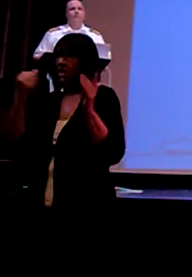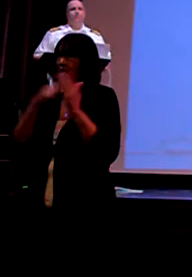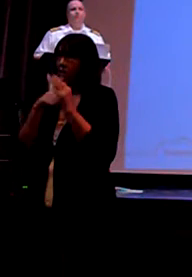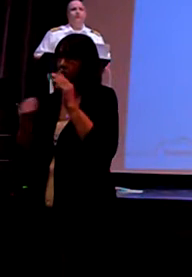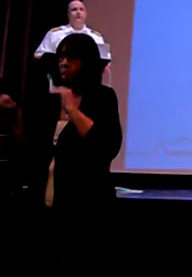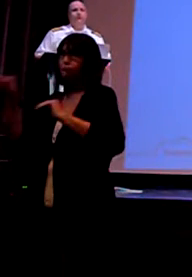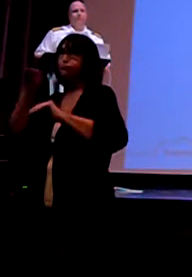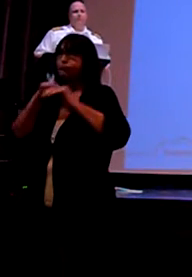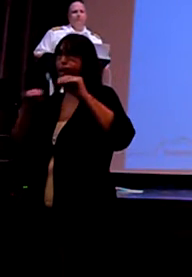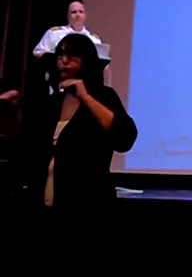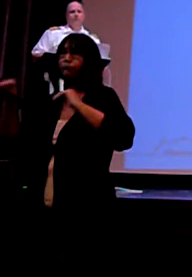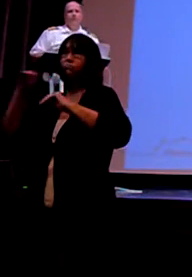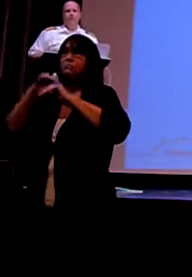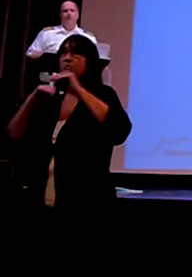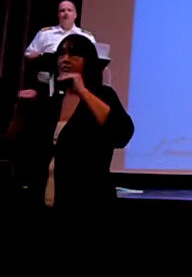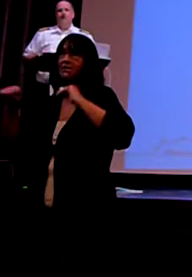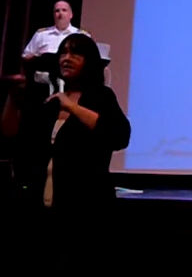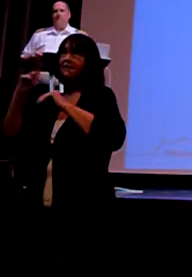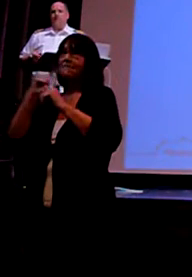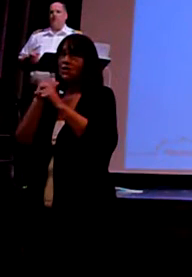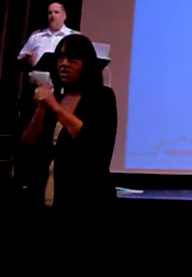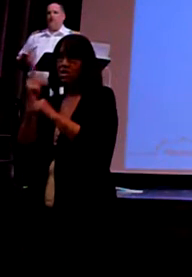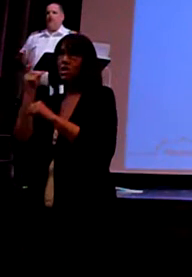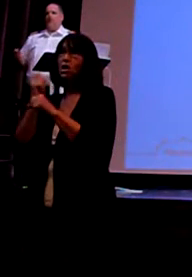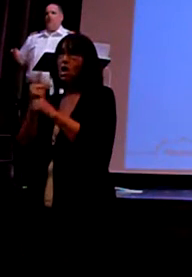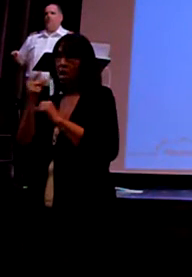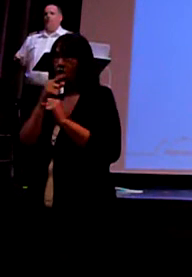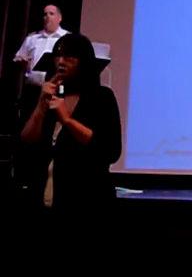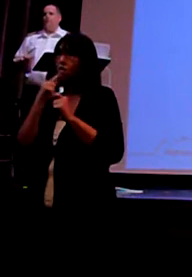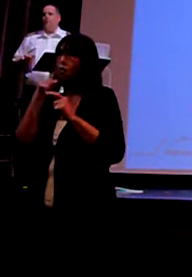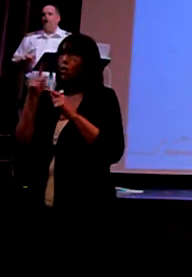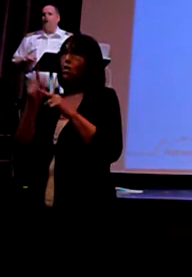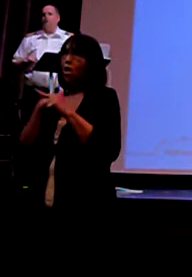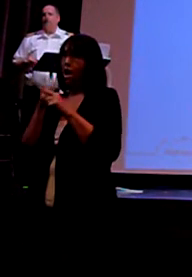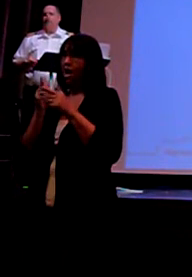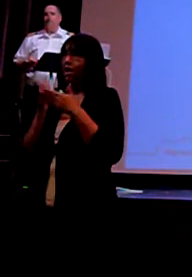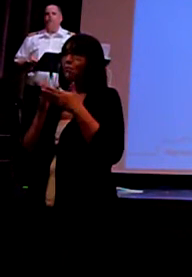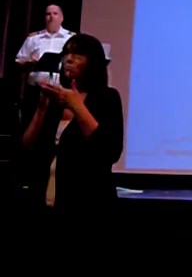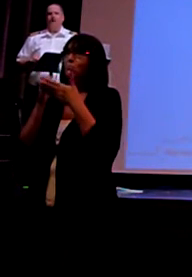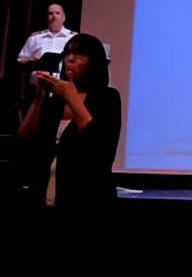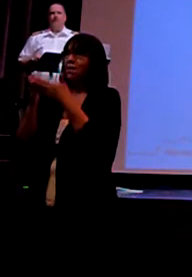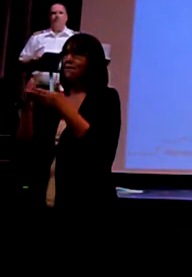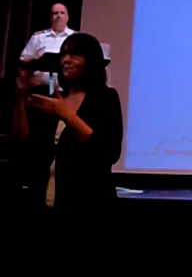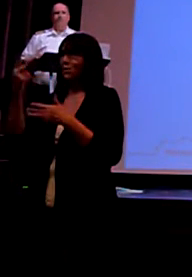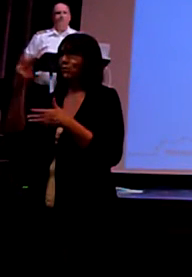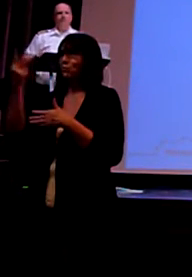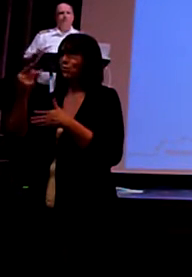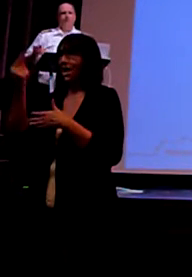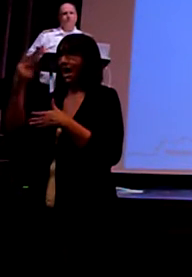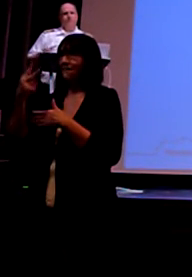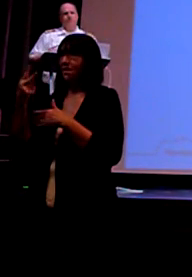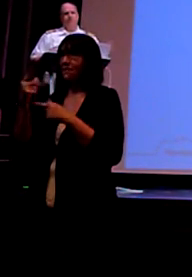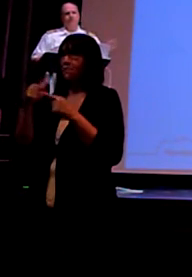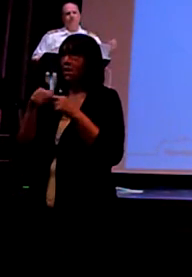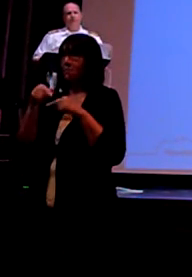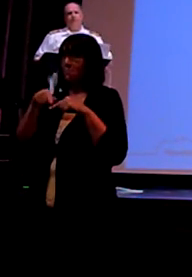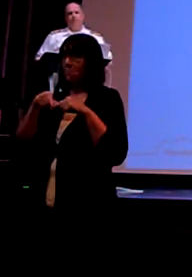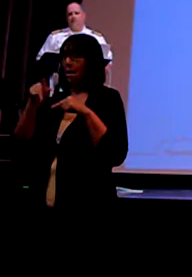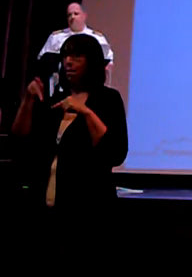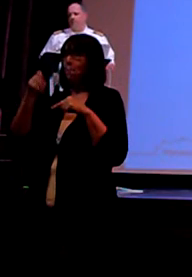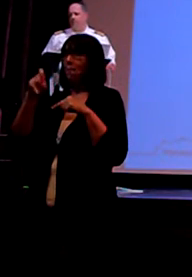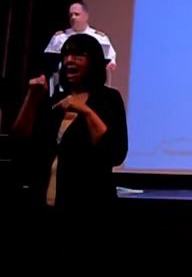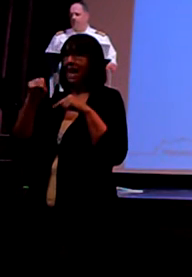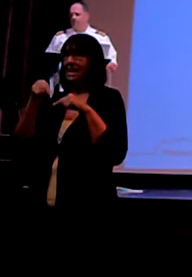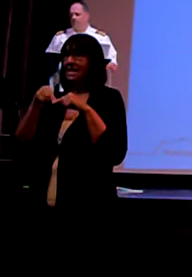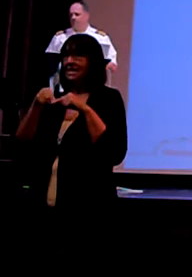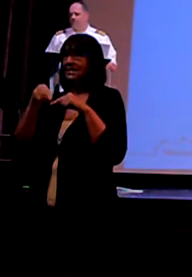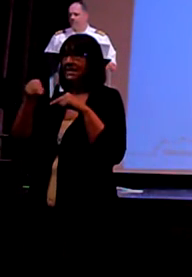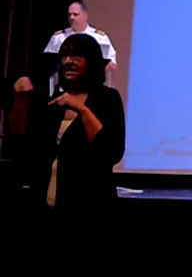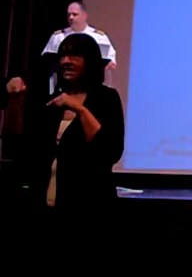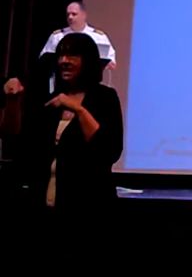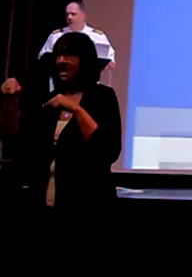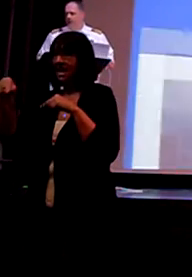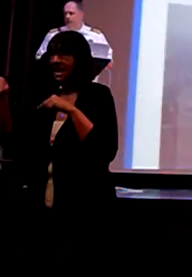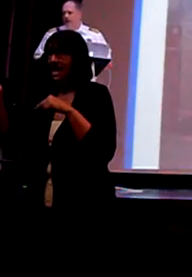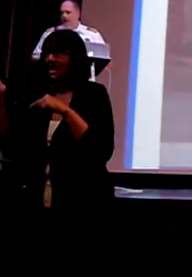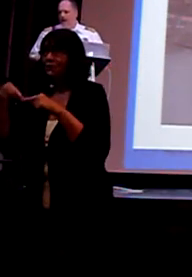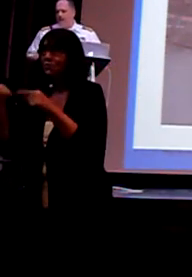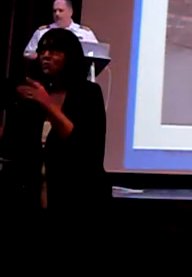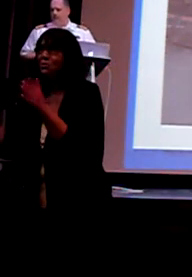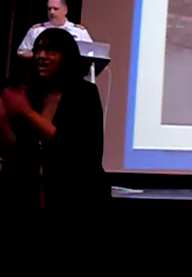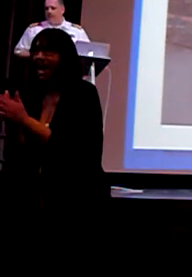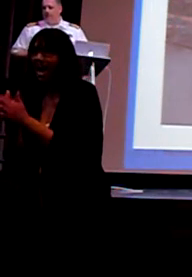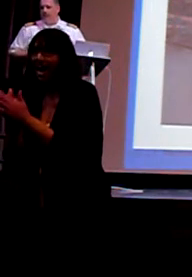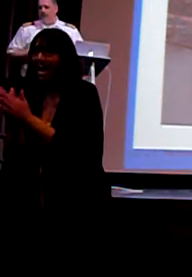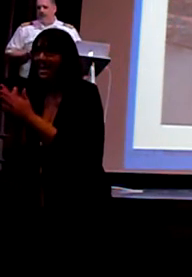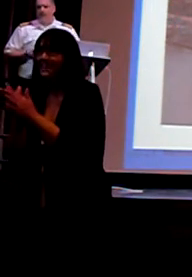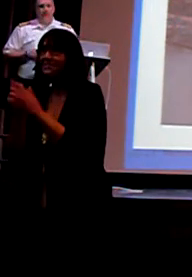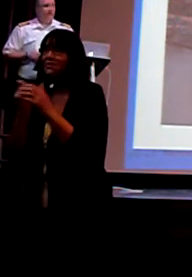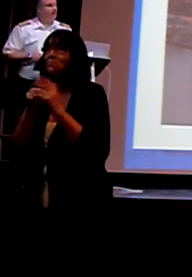movements per year. So it's a long journey, and it's about 2.5 hours from pilot all the way up until we were docked.